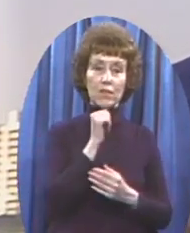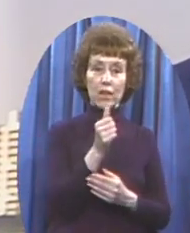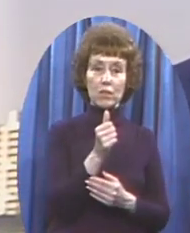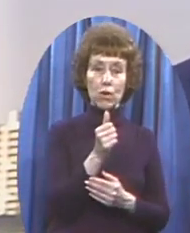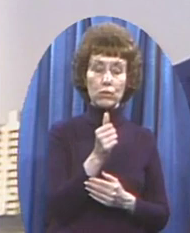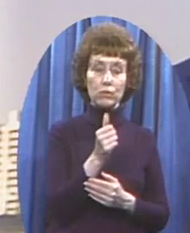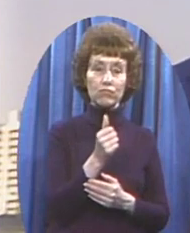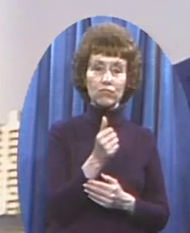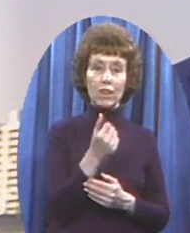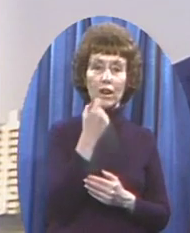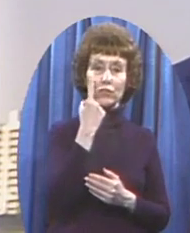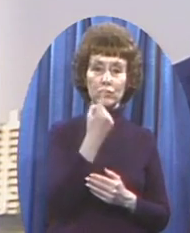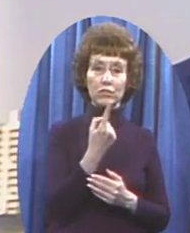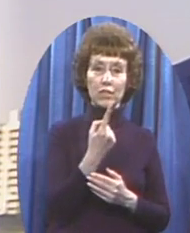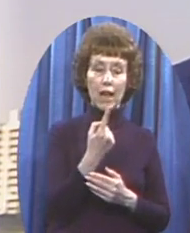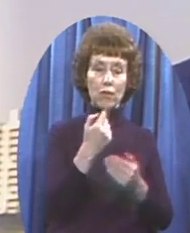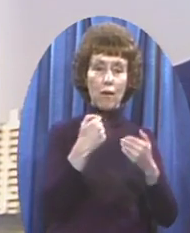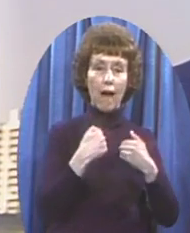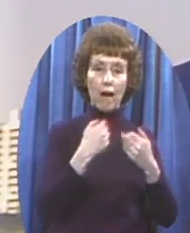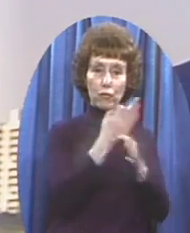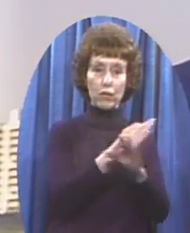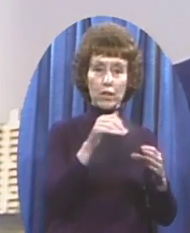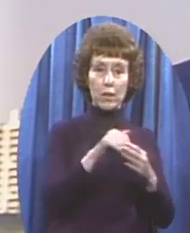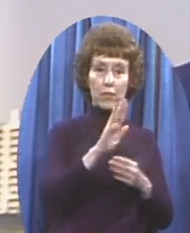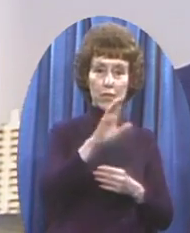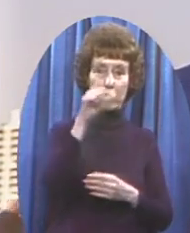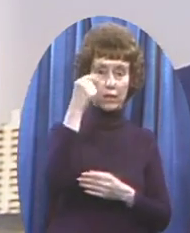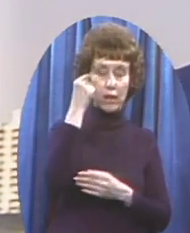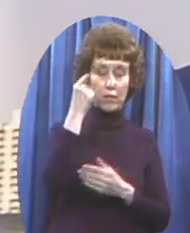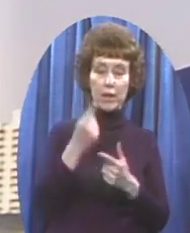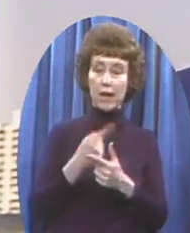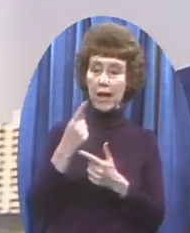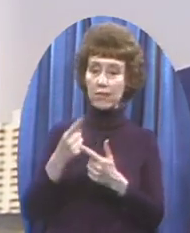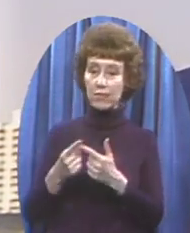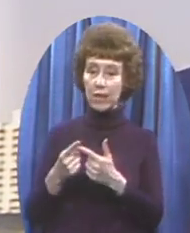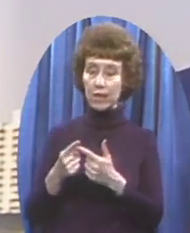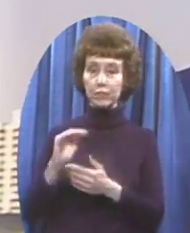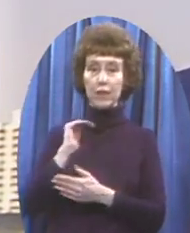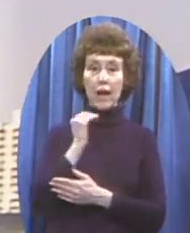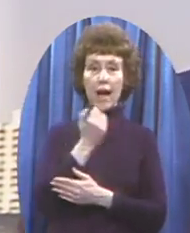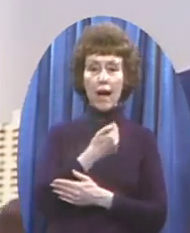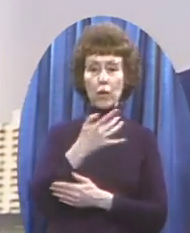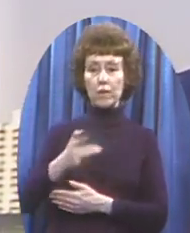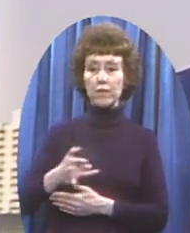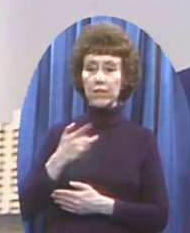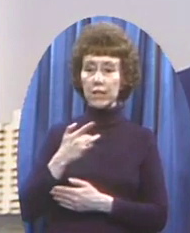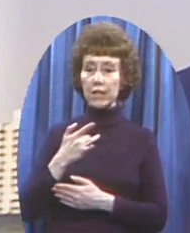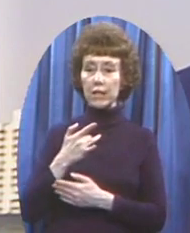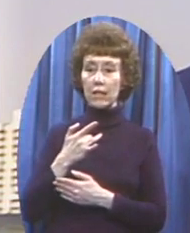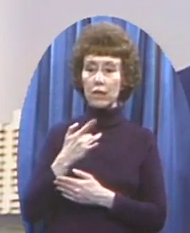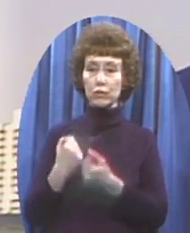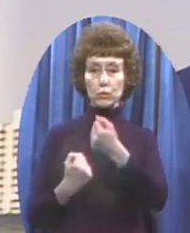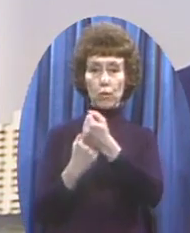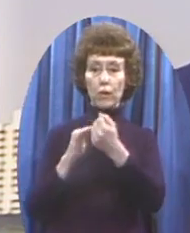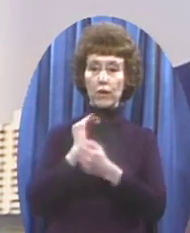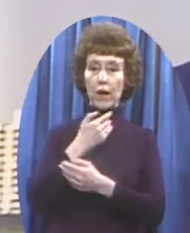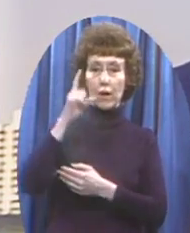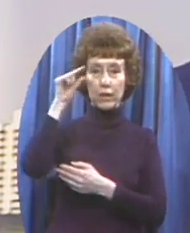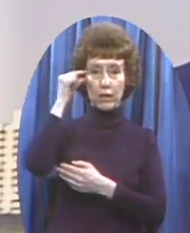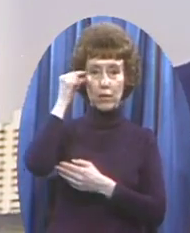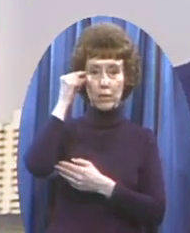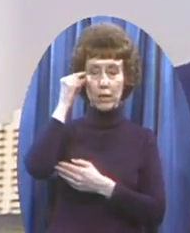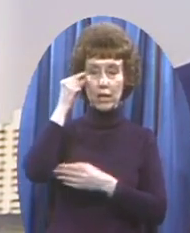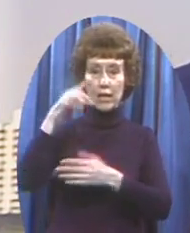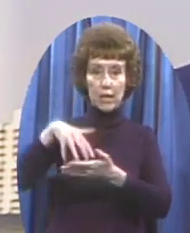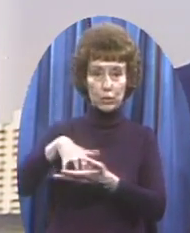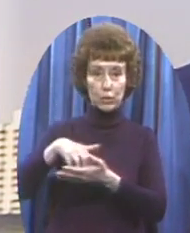of obligation toward our government, which I believe is diminishing. Theirs is very strong still, and therein lies a great disadvantage for us.